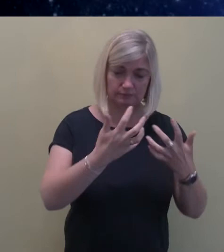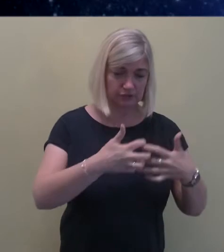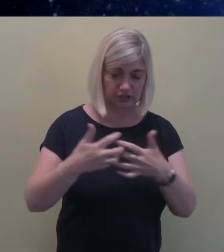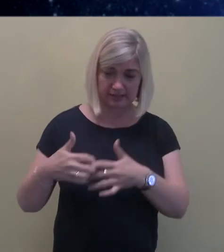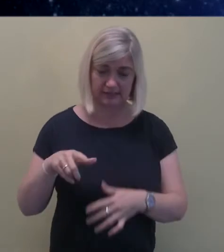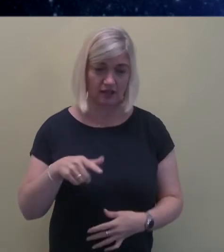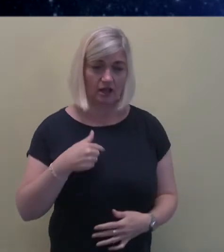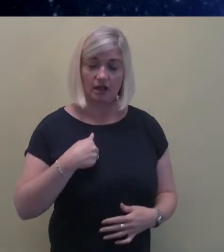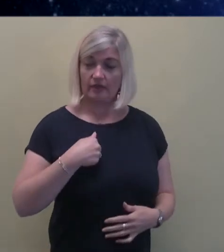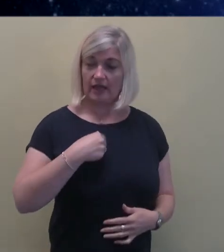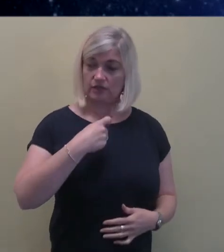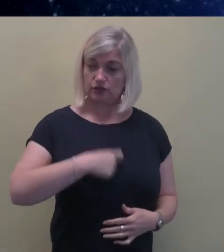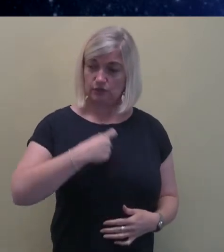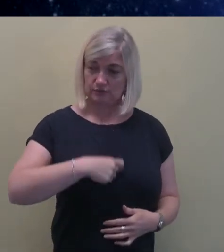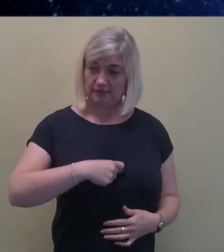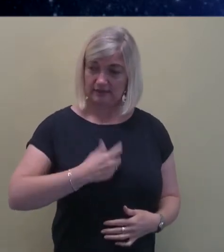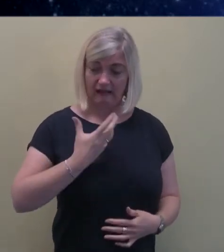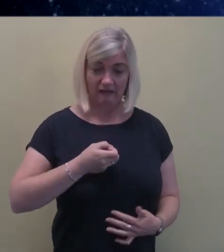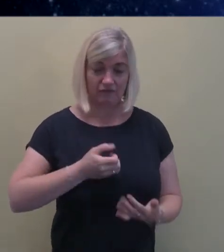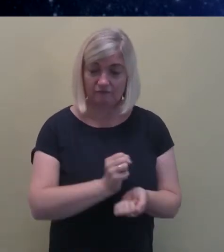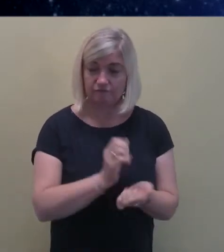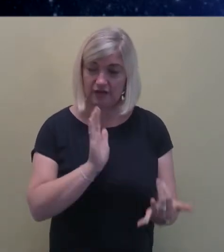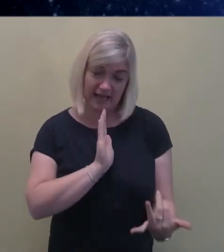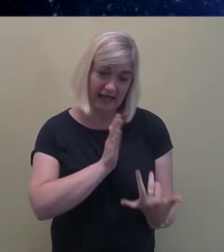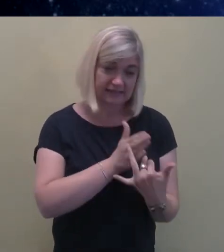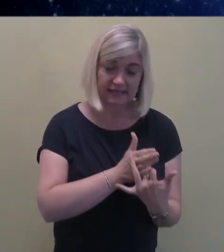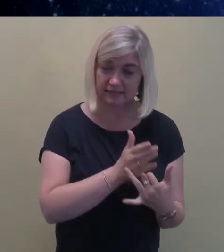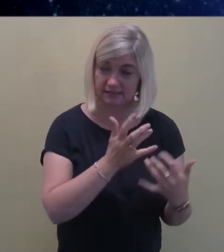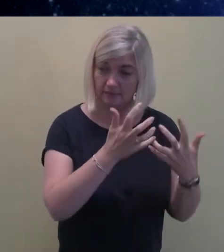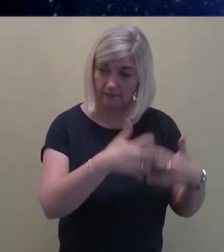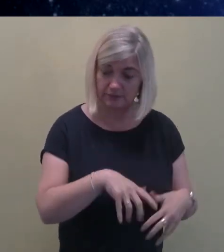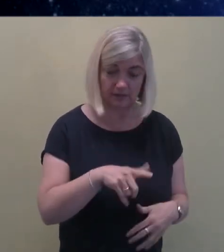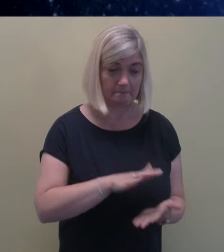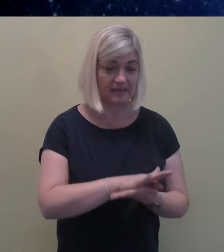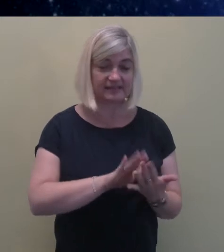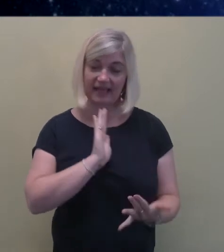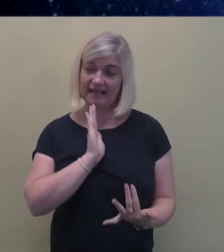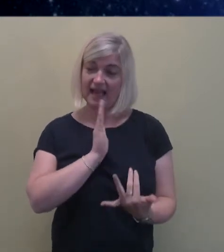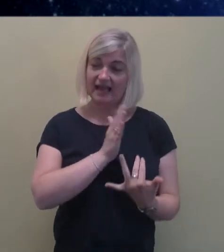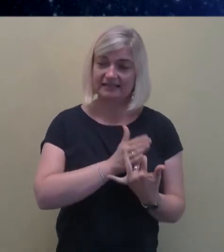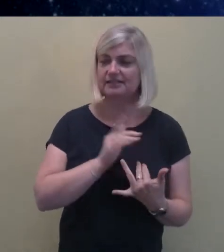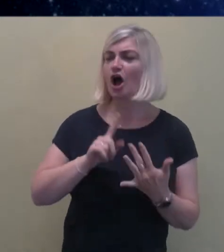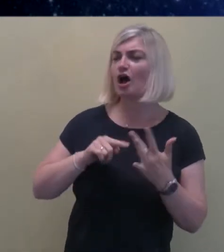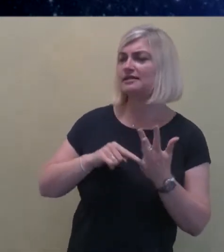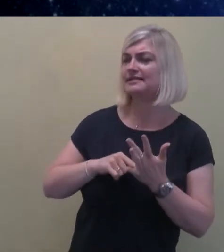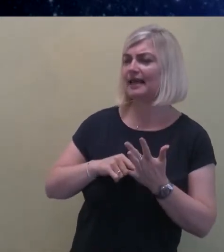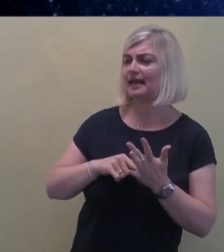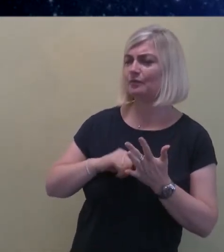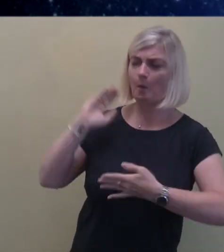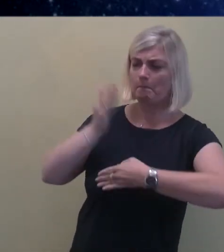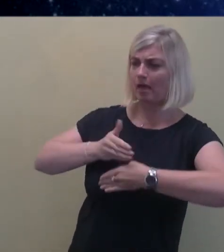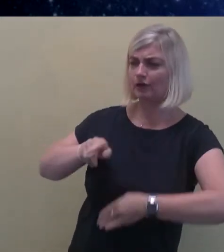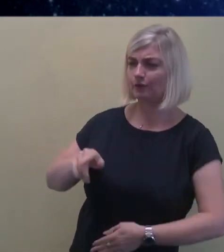Pis, we got Lego Mindstorm kit, we teach students on Python, we do Power BI, we got level